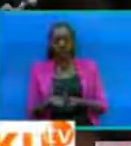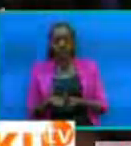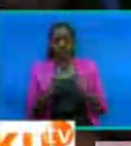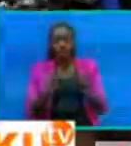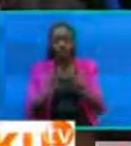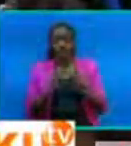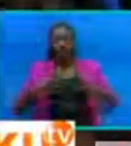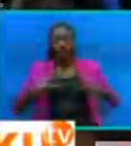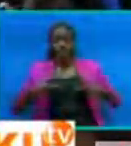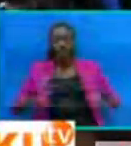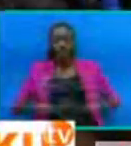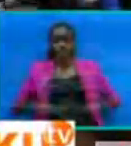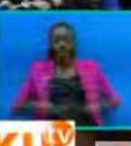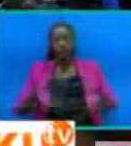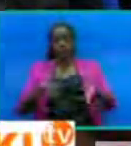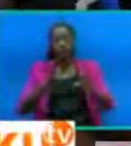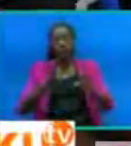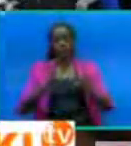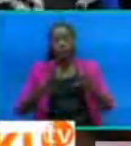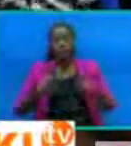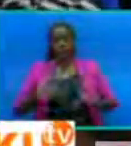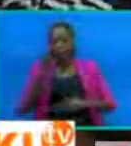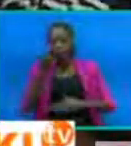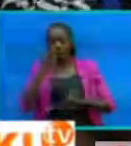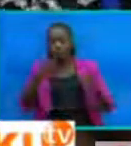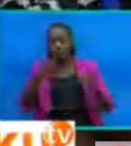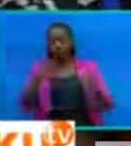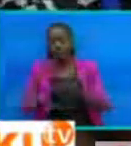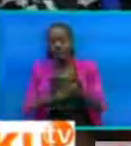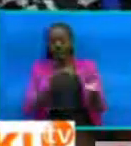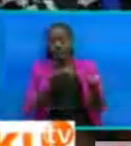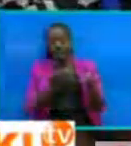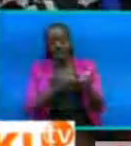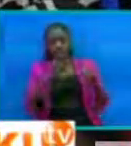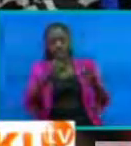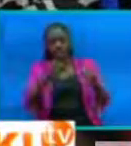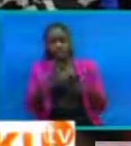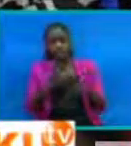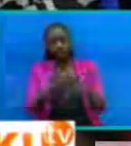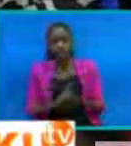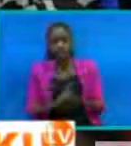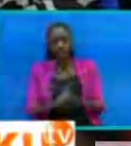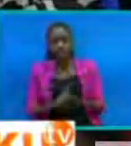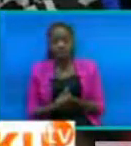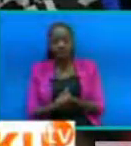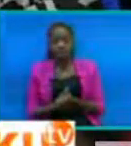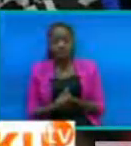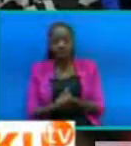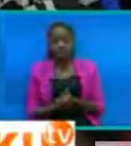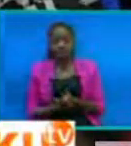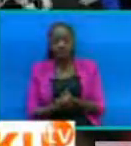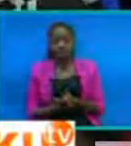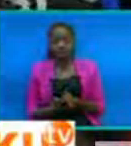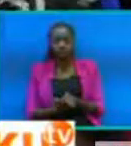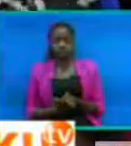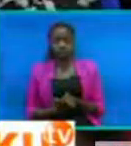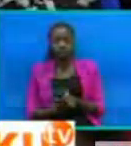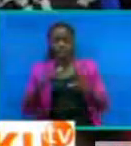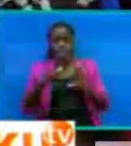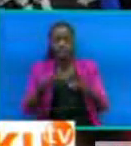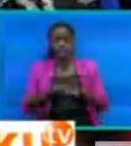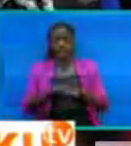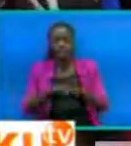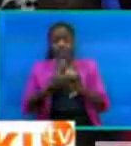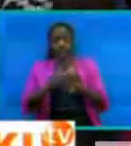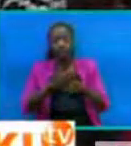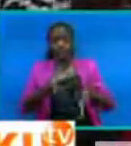physical regimes that these people who play electronic sports can be able to adhere to. So in more advanced economies,